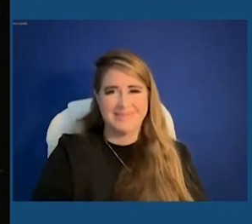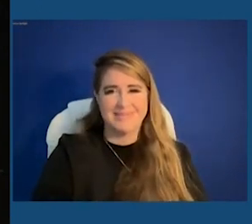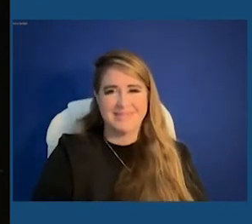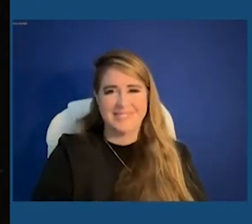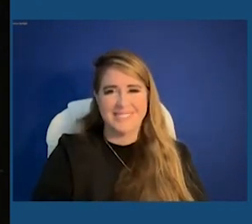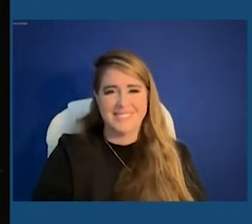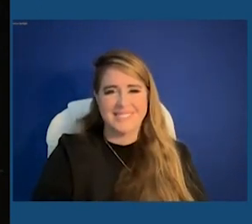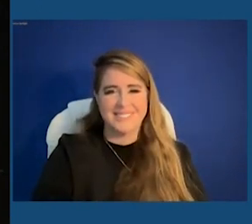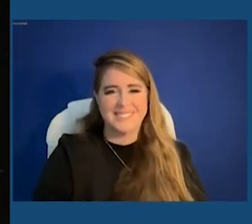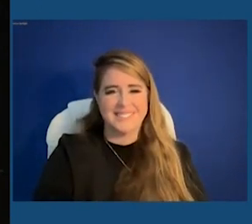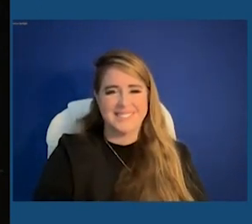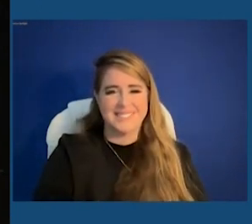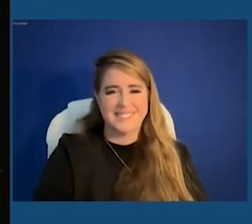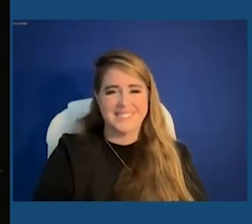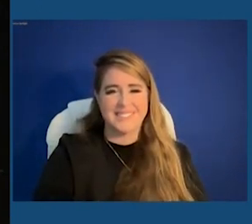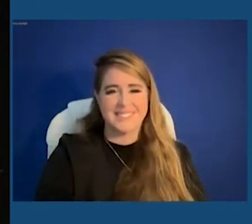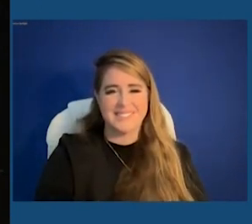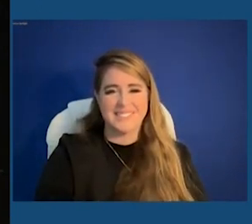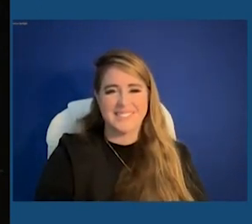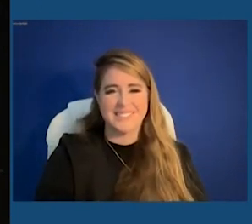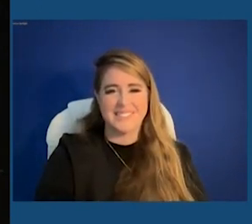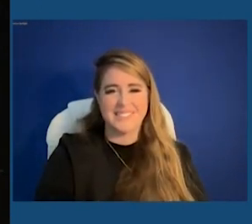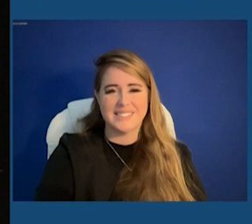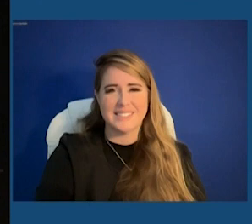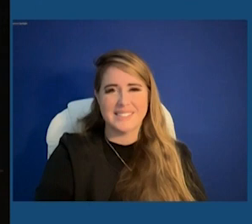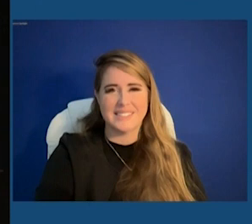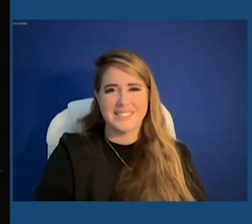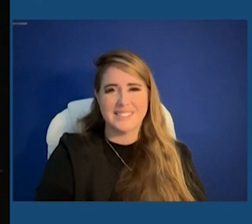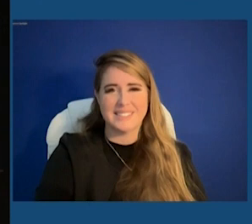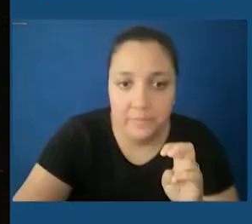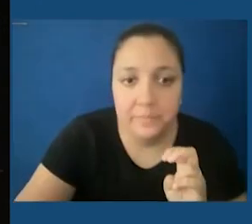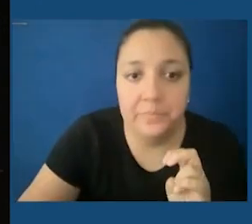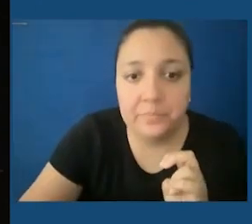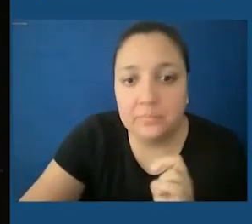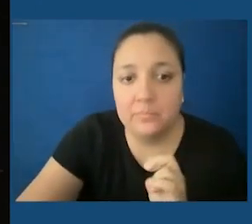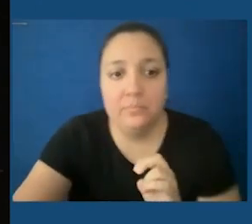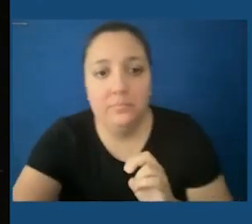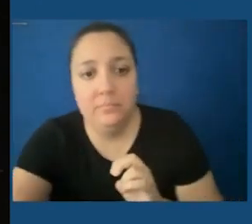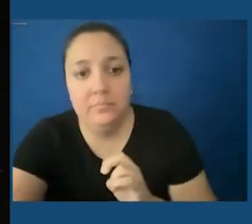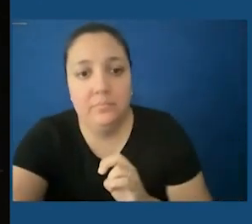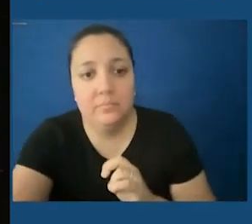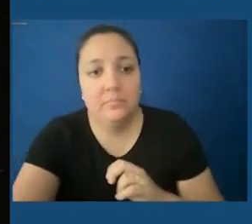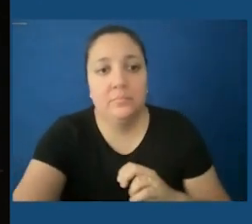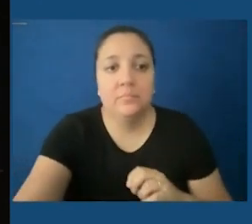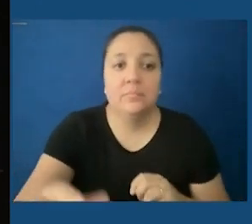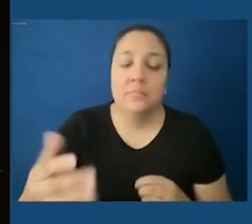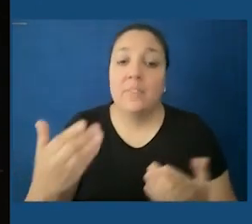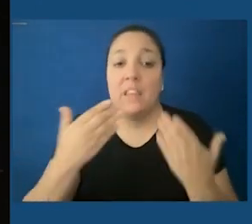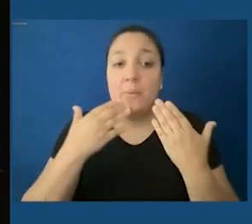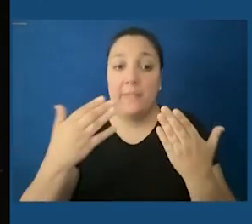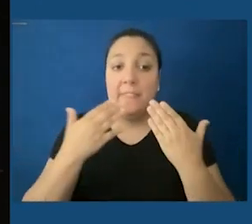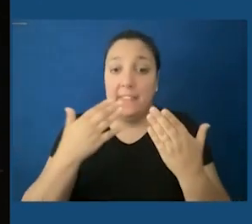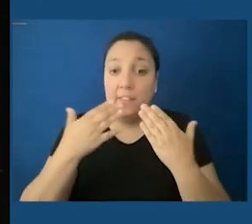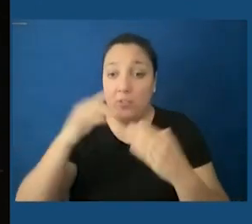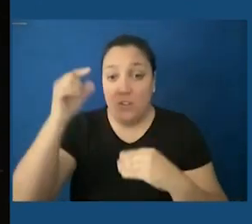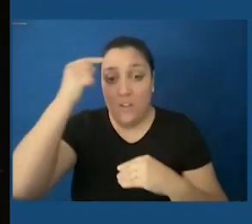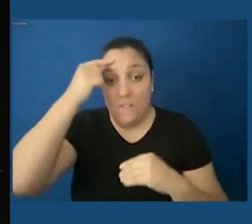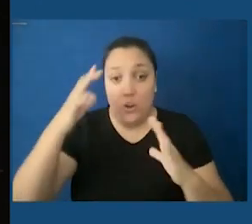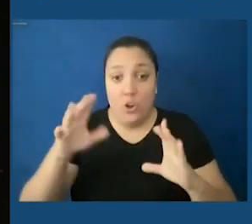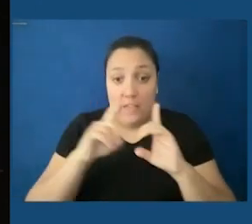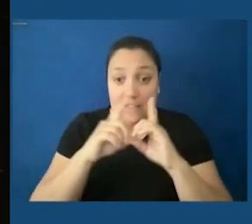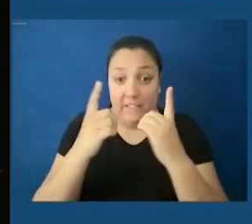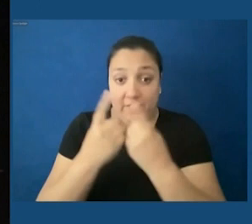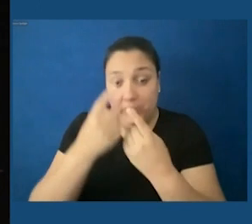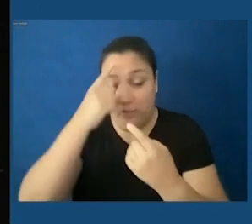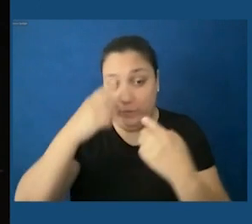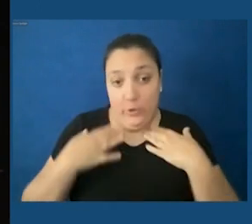thank the governor and the department, the Division of Human Rights, for putting on this panel and for inviting us all to speak